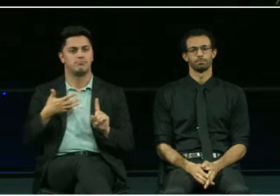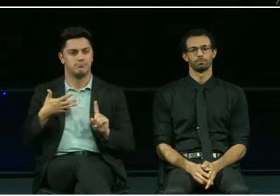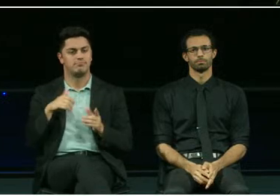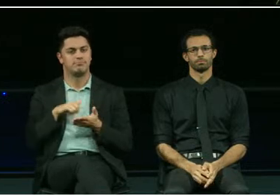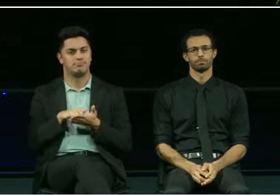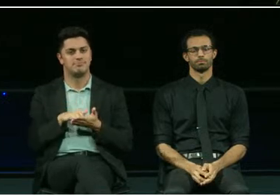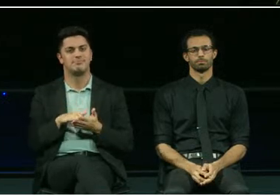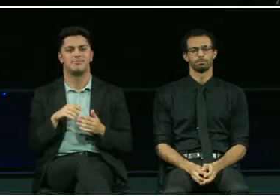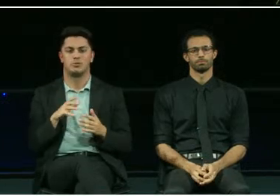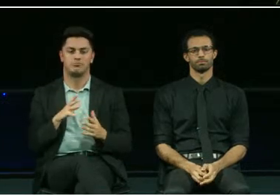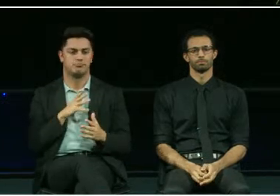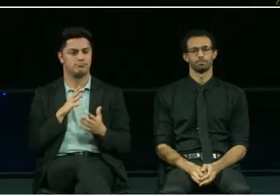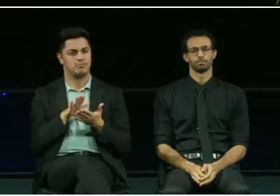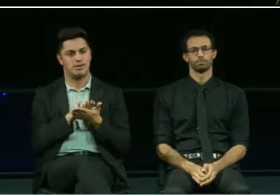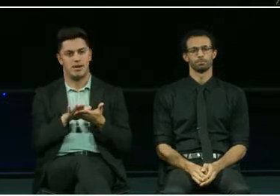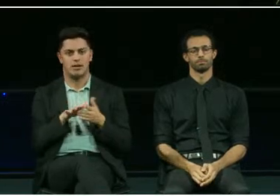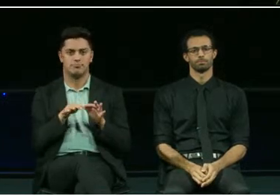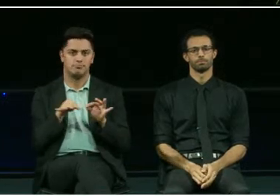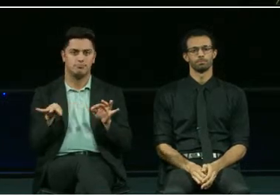so eloquently.